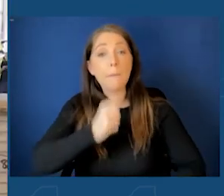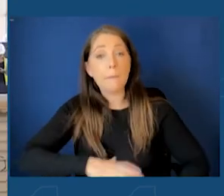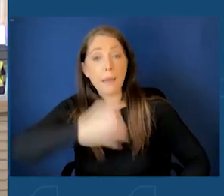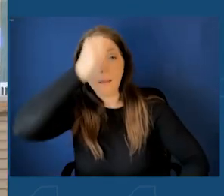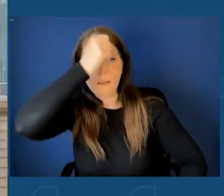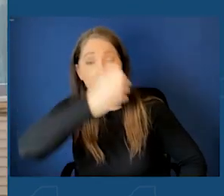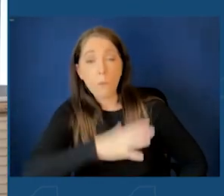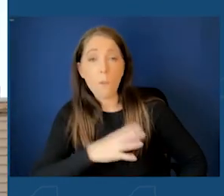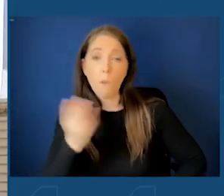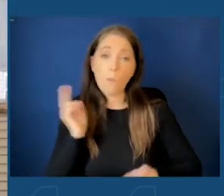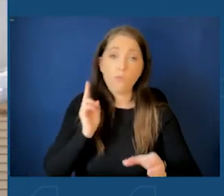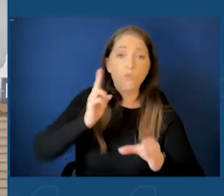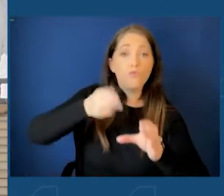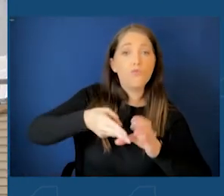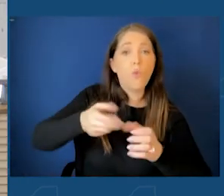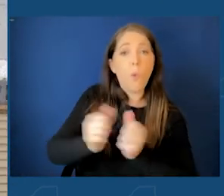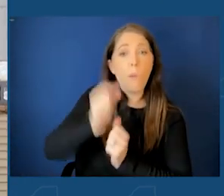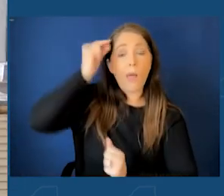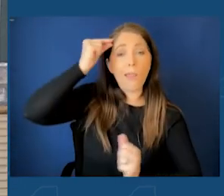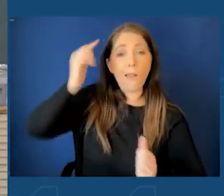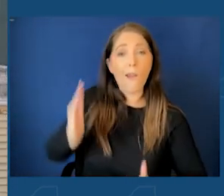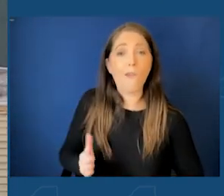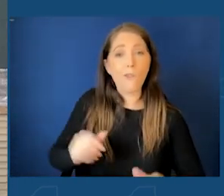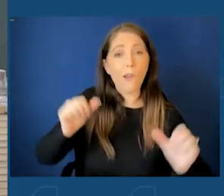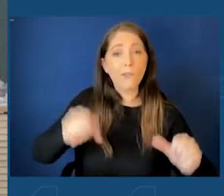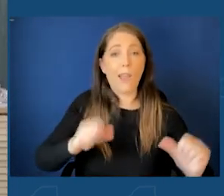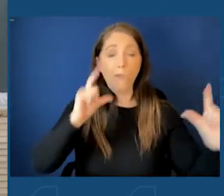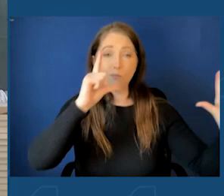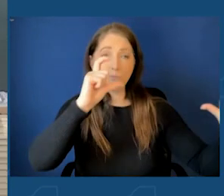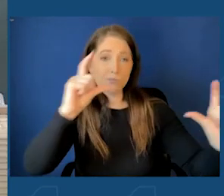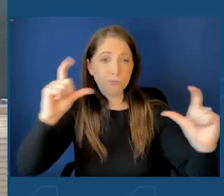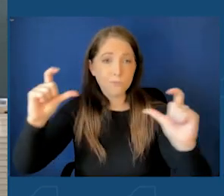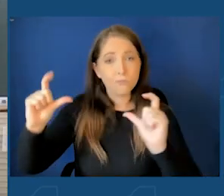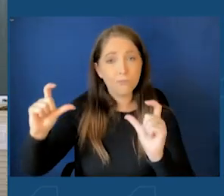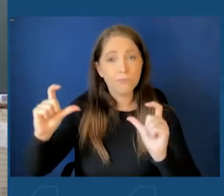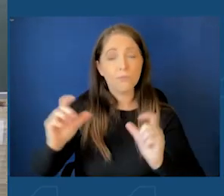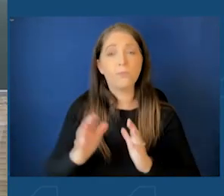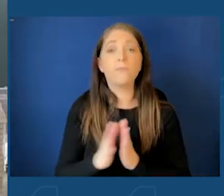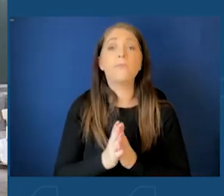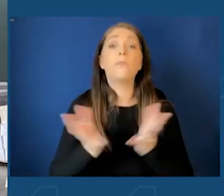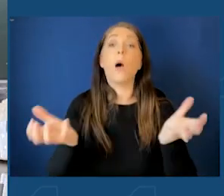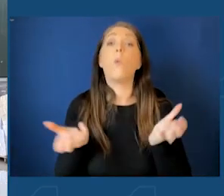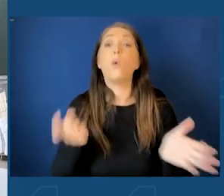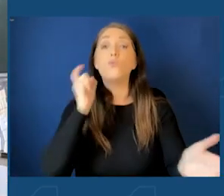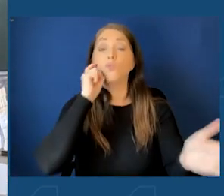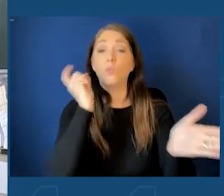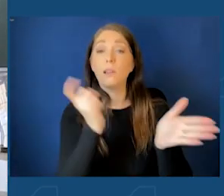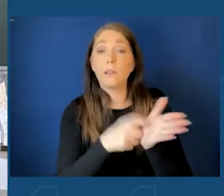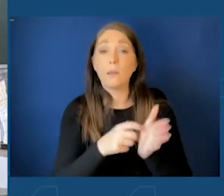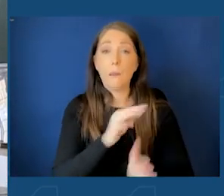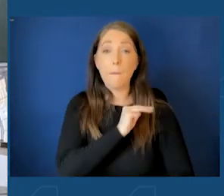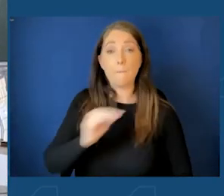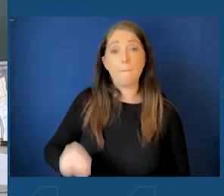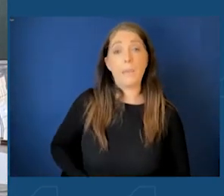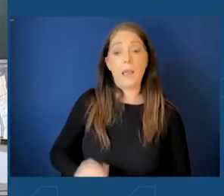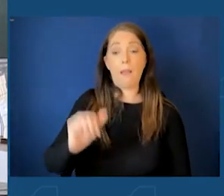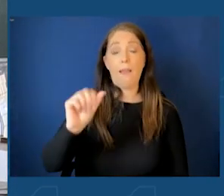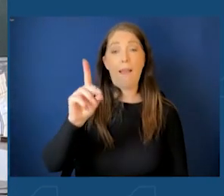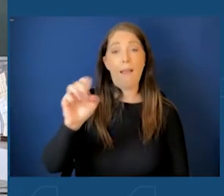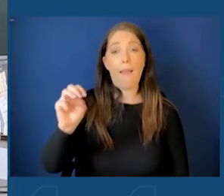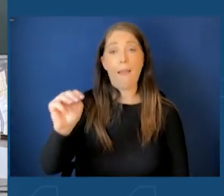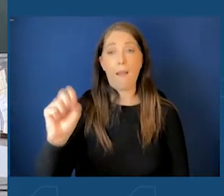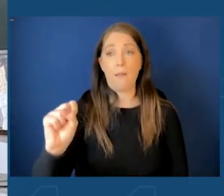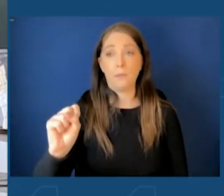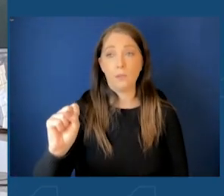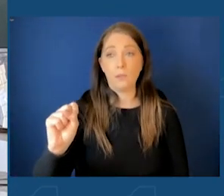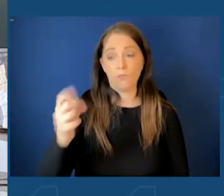us with the governor so we can take some additional photos. Let me also acknowledge Mayor Adams. Mayor Adams and